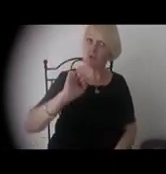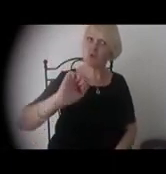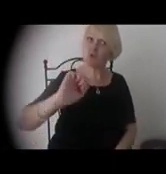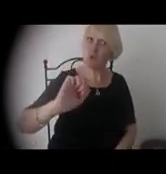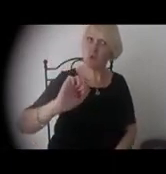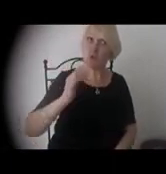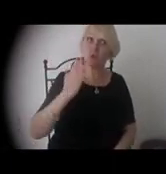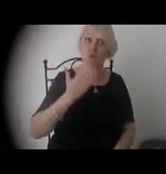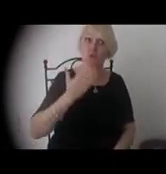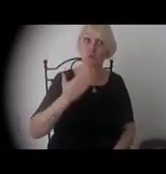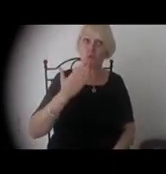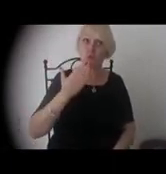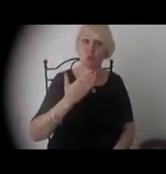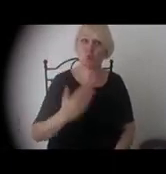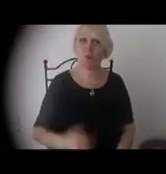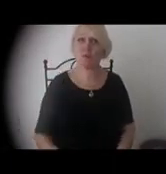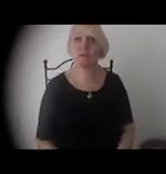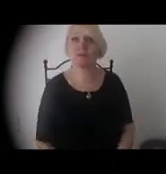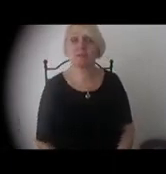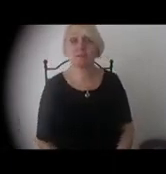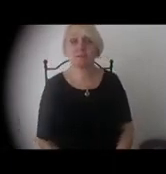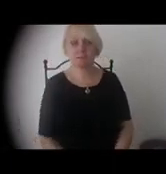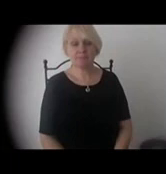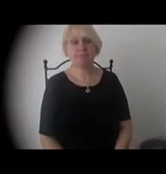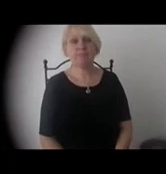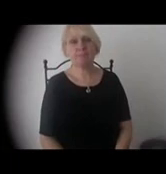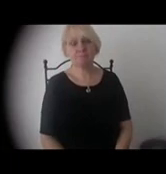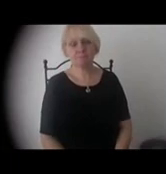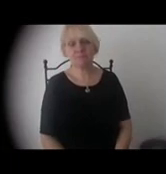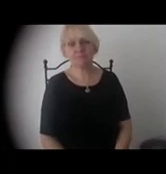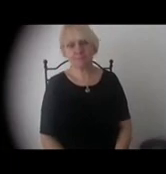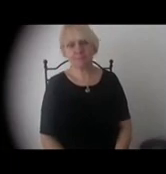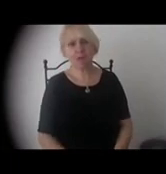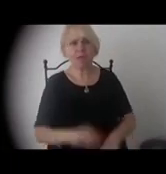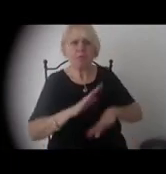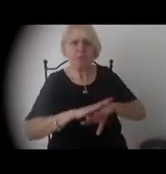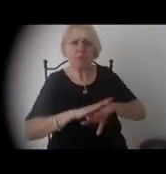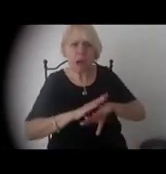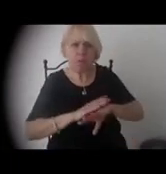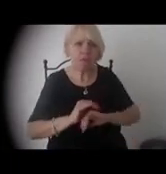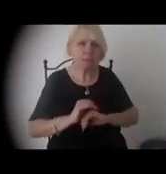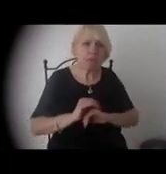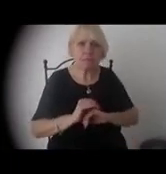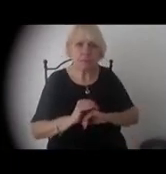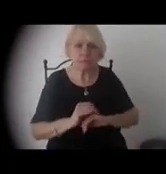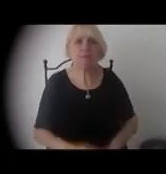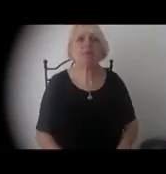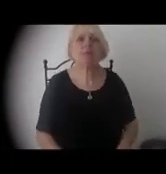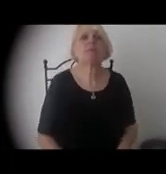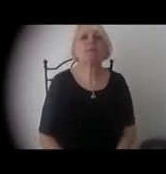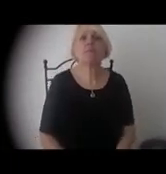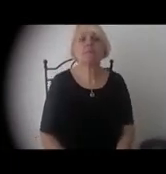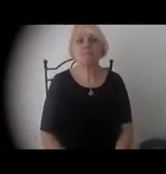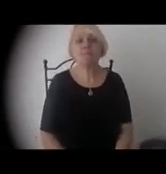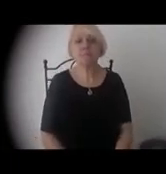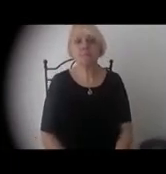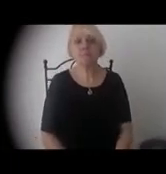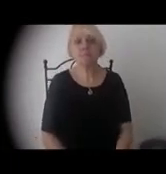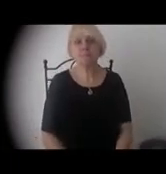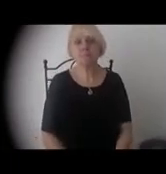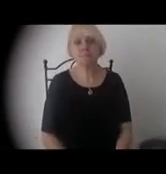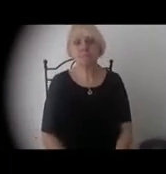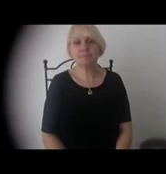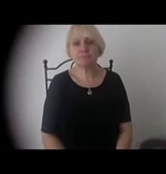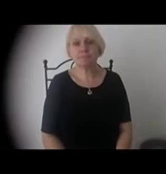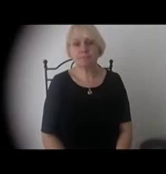I'm just going to ask a last couple of questions. I'm just conscious of our time, and then we'll have to round up. There are a couple of questions about,